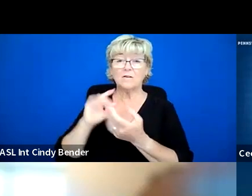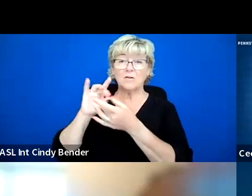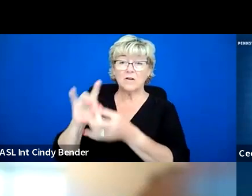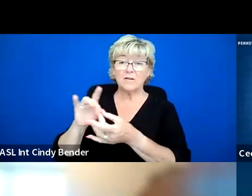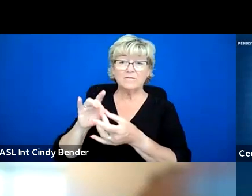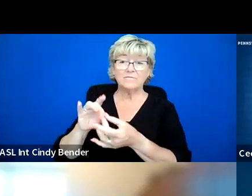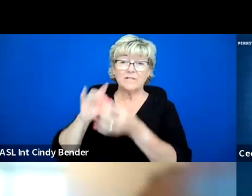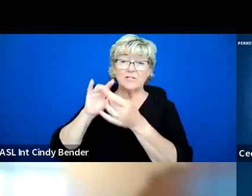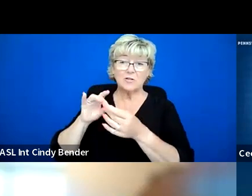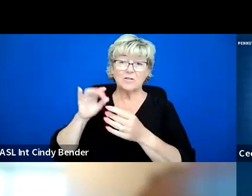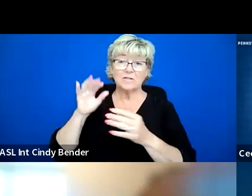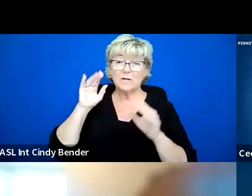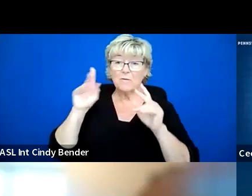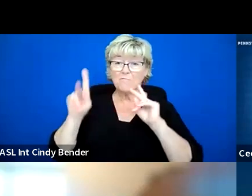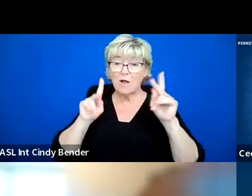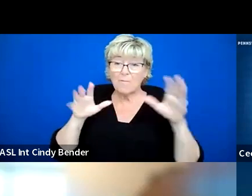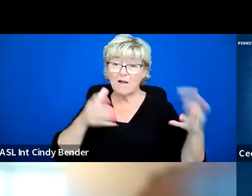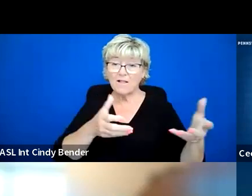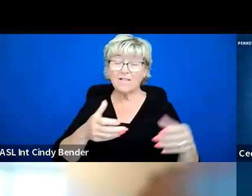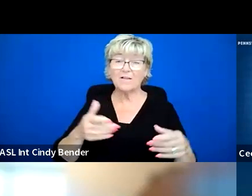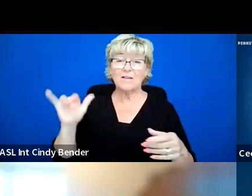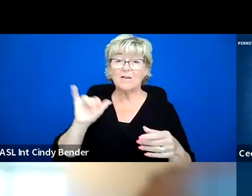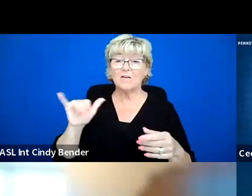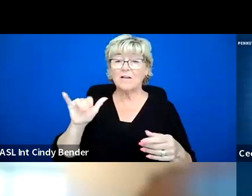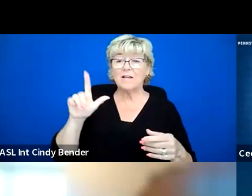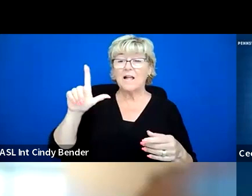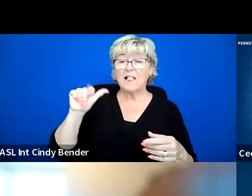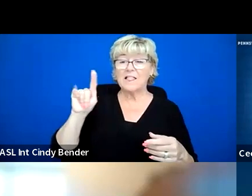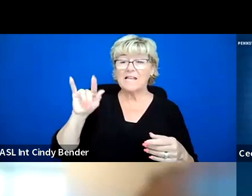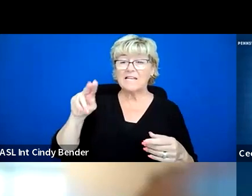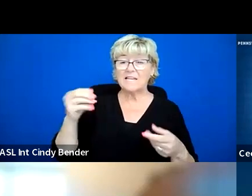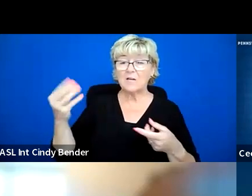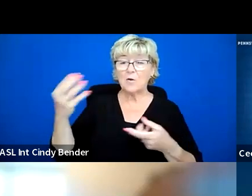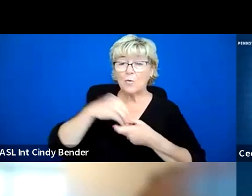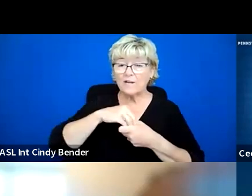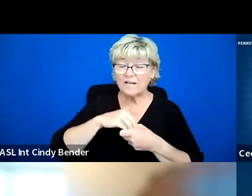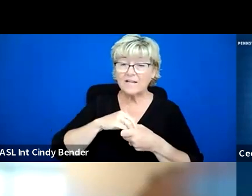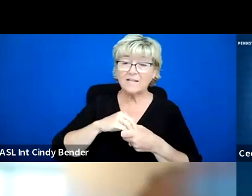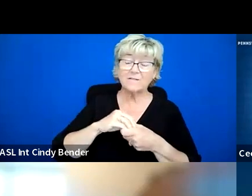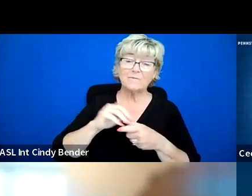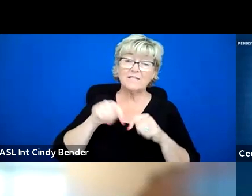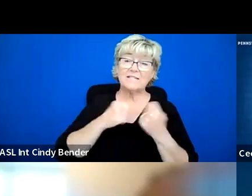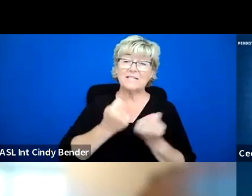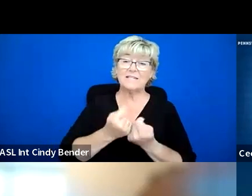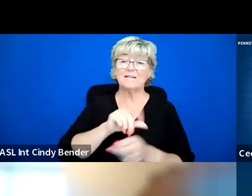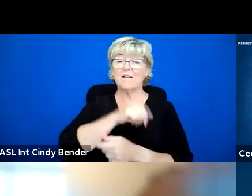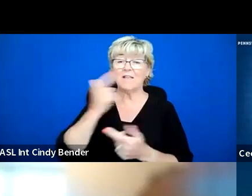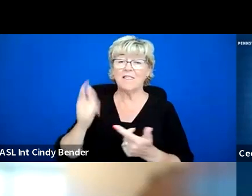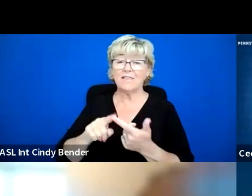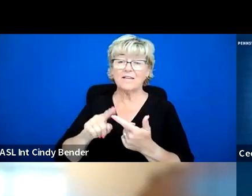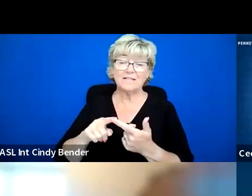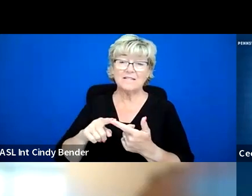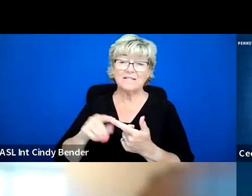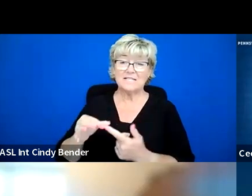certain populations that we see. We've done Latino engagement teams. We've done other types of special